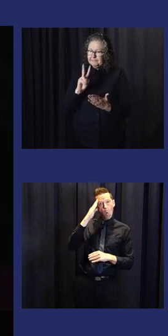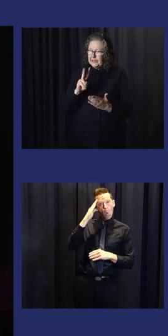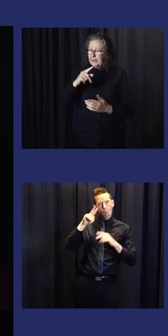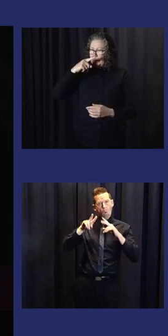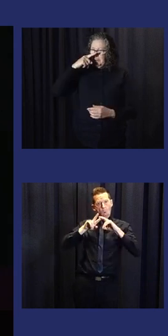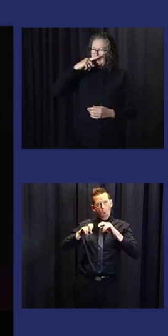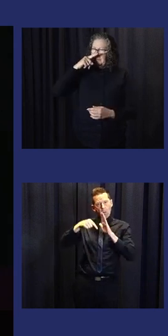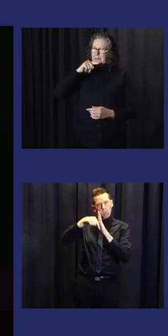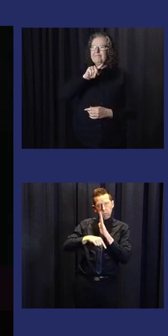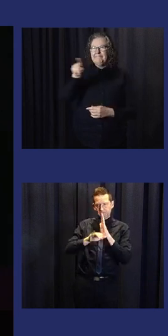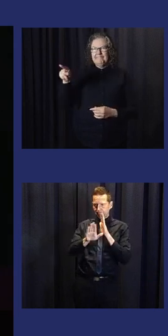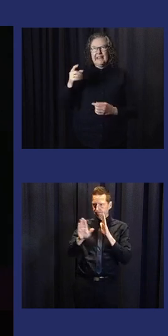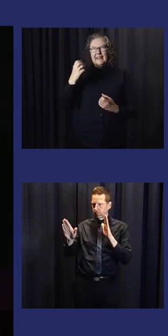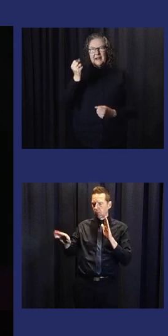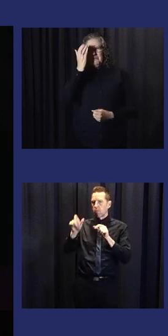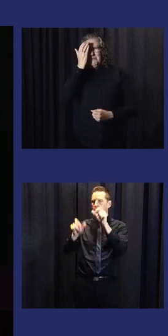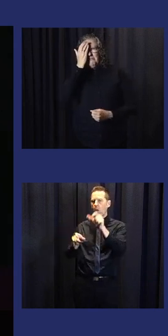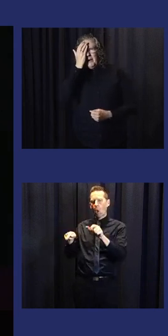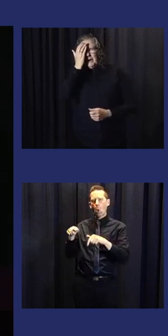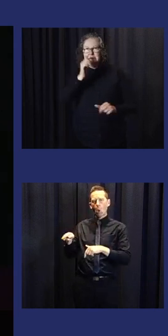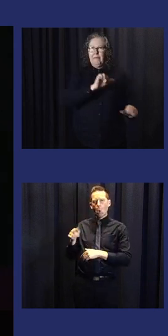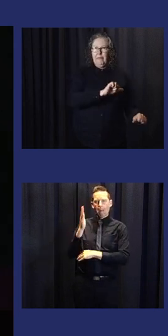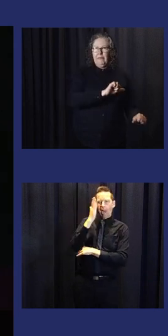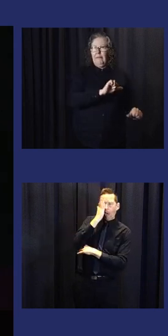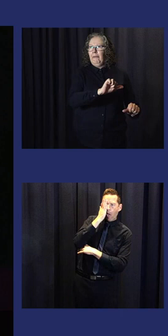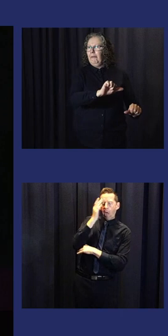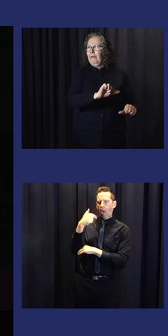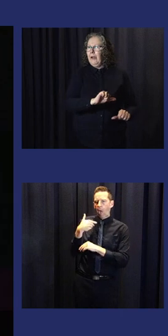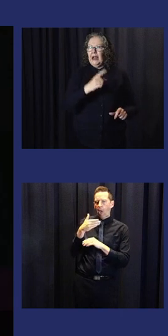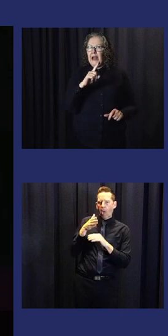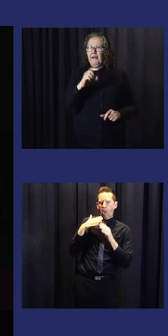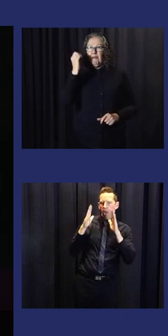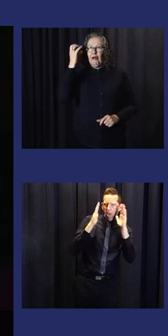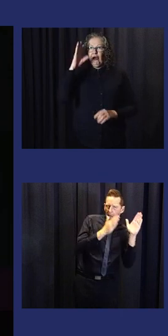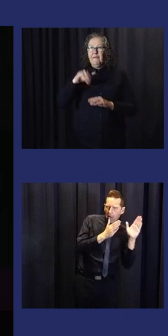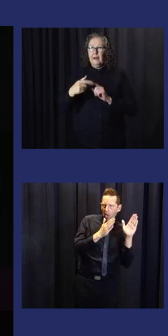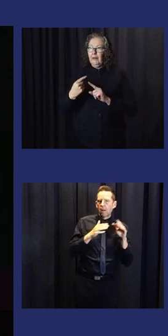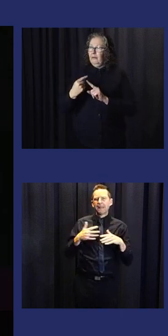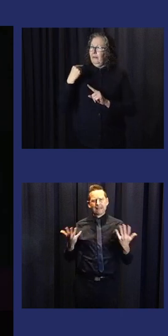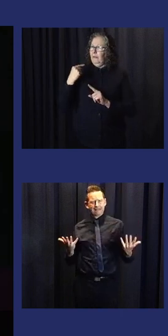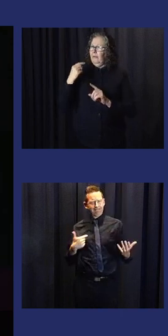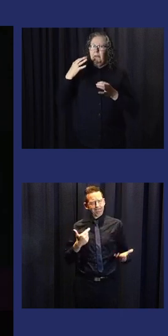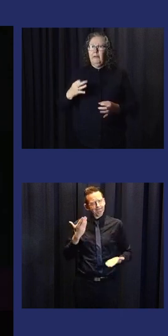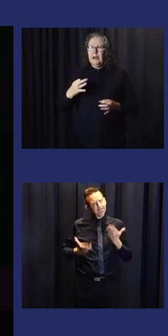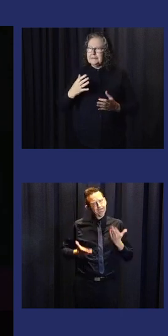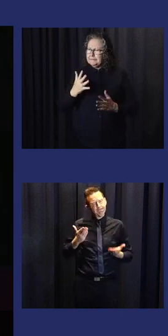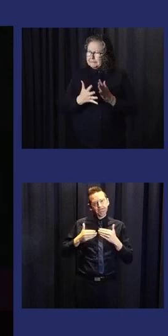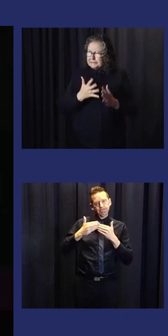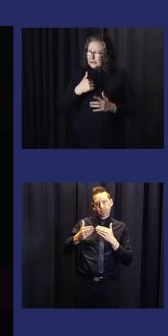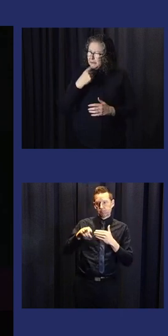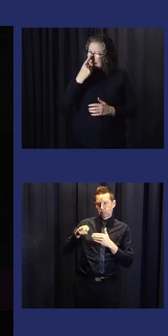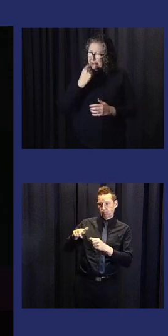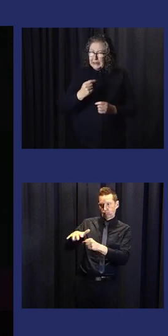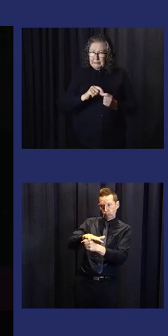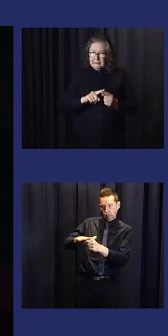to biases and tend to have short-term memories in decision-making. Therefore, to what extent can we be confident that local wisdom